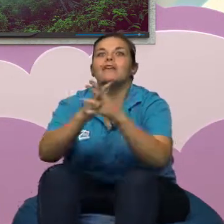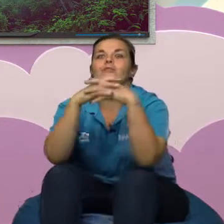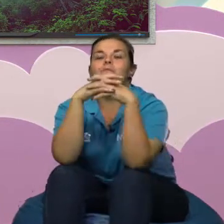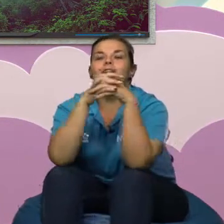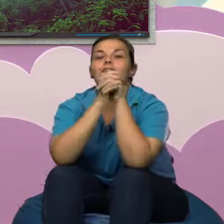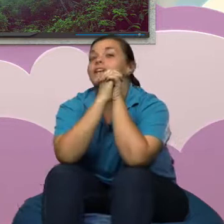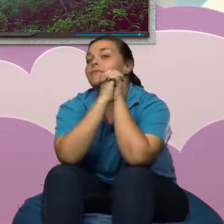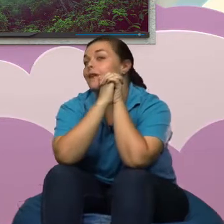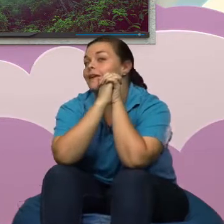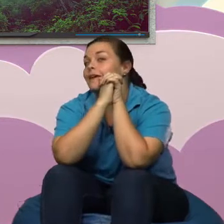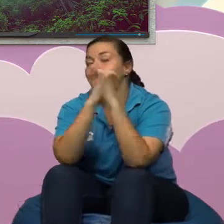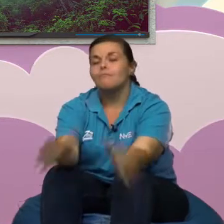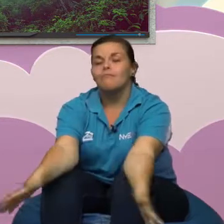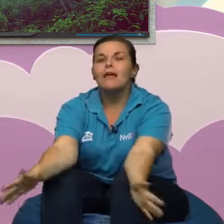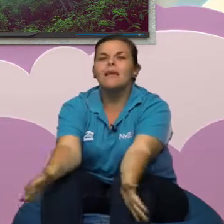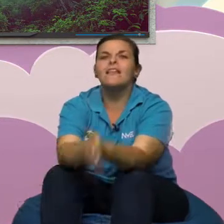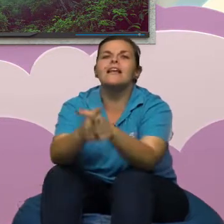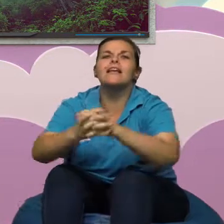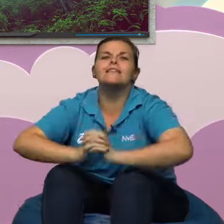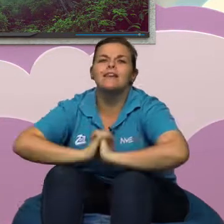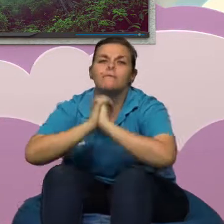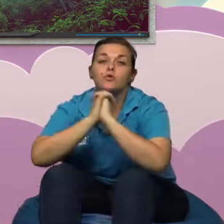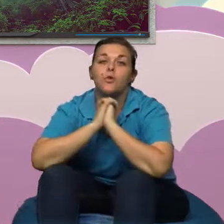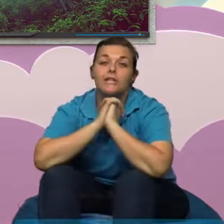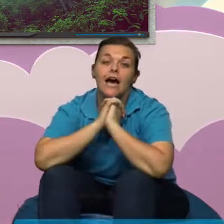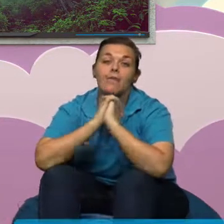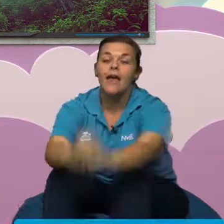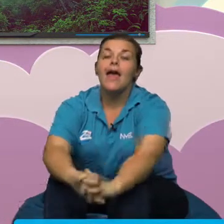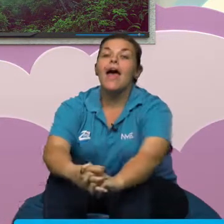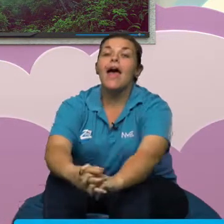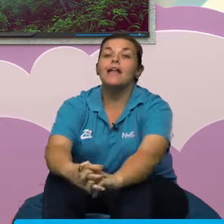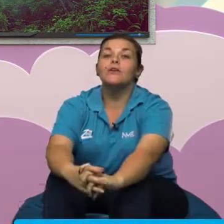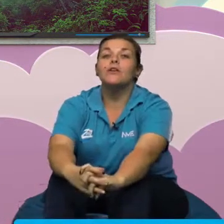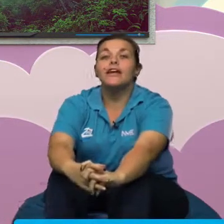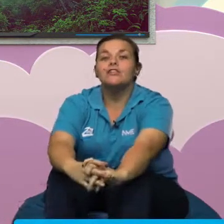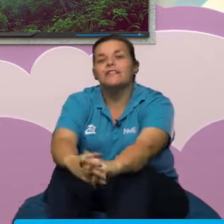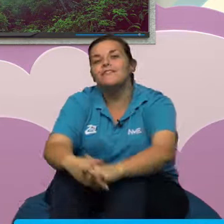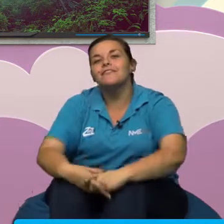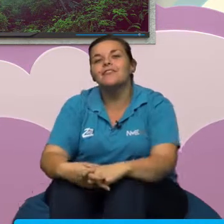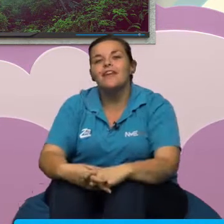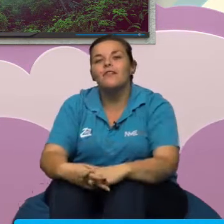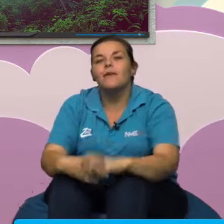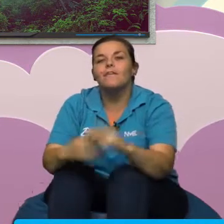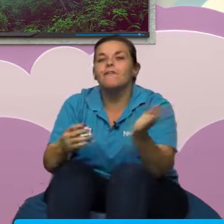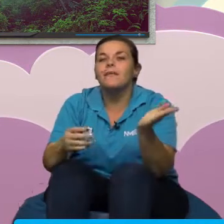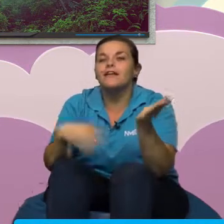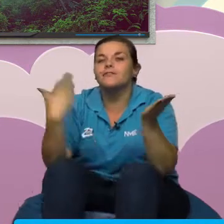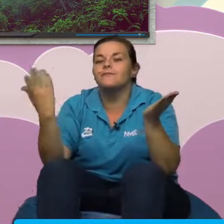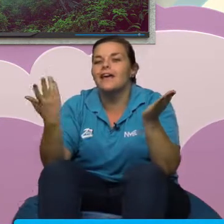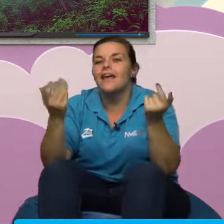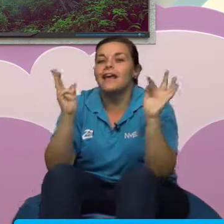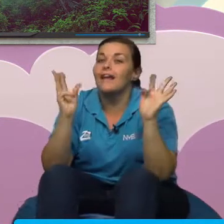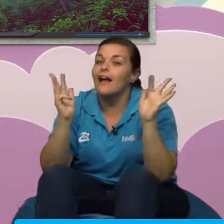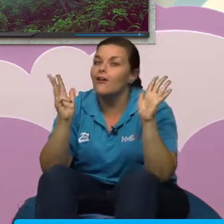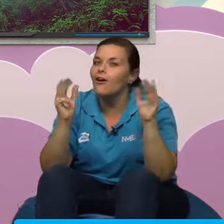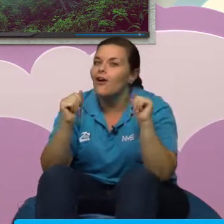we need to remind you that it is Monday, meaning that it is time for story time. And you can catch us every single day of the week from Monday to